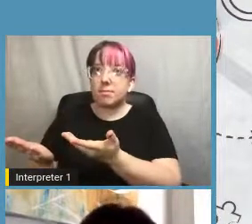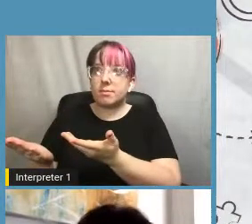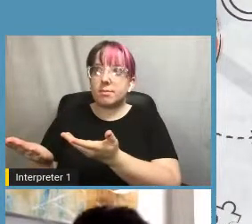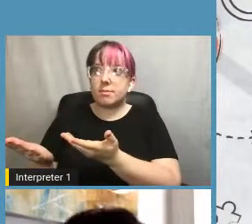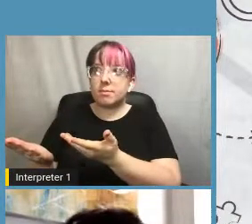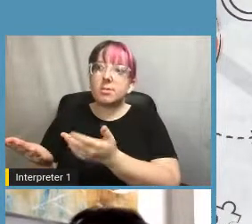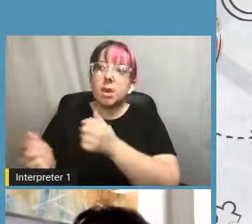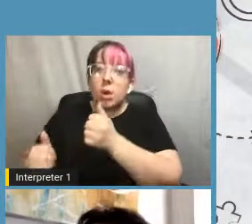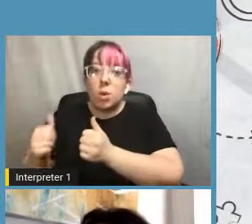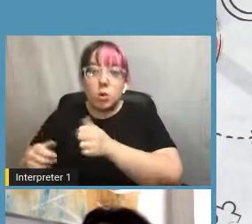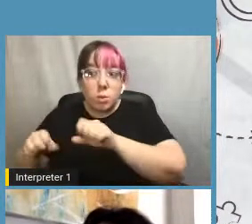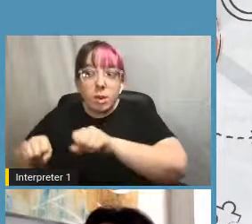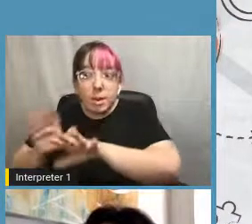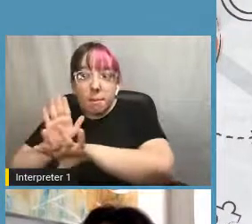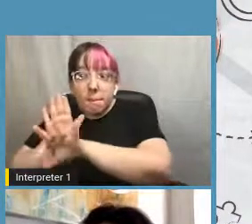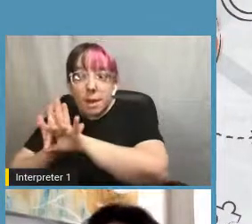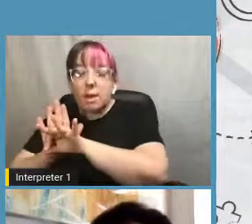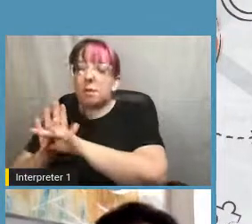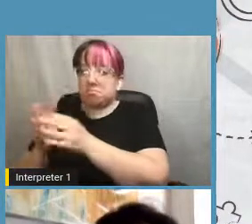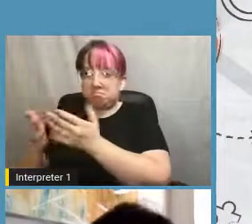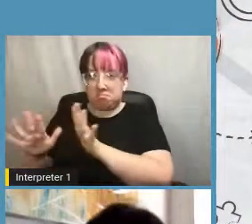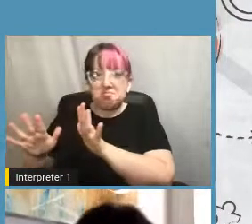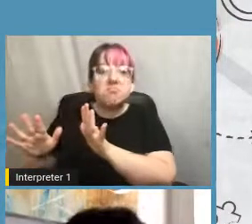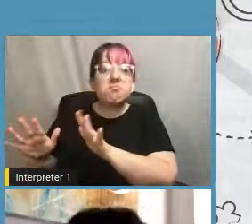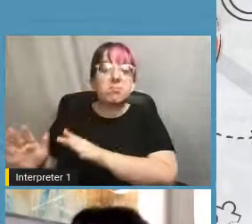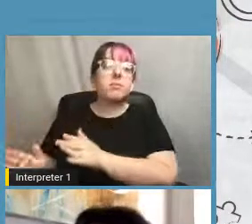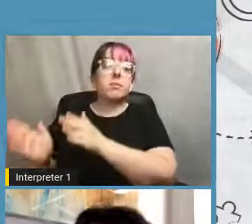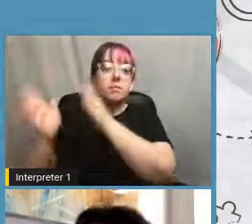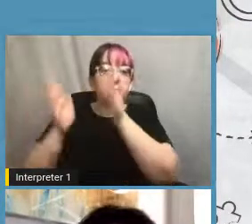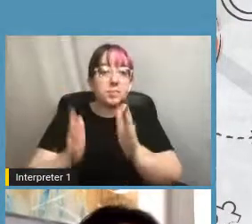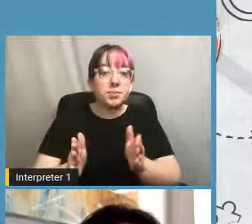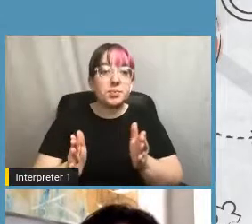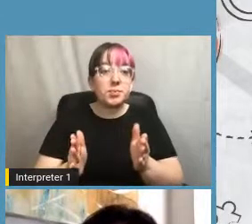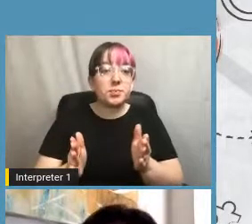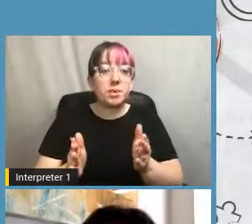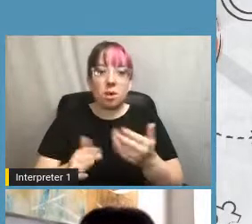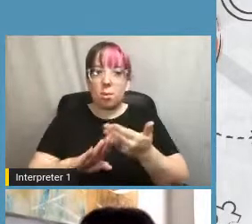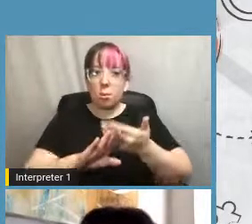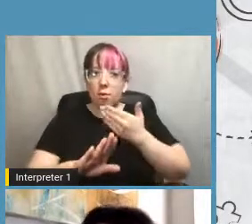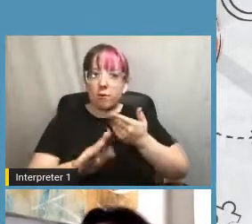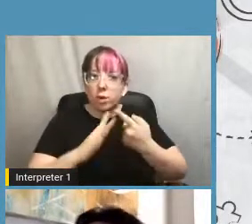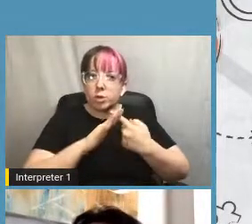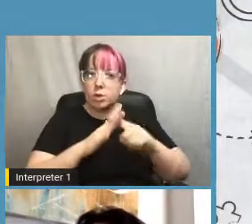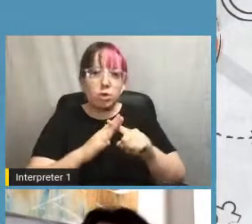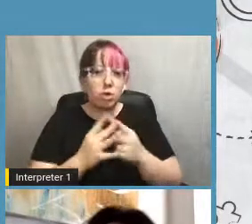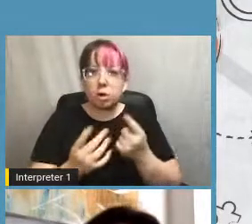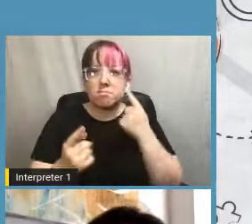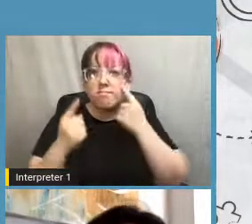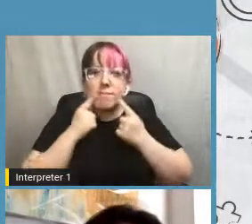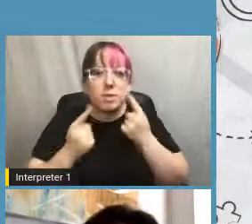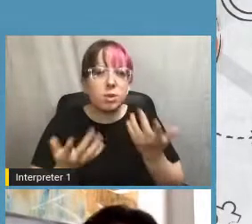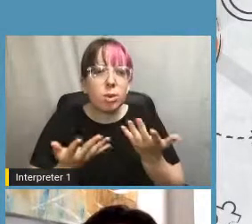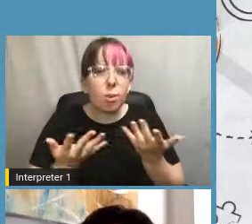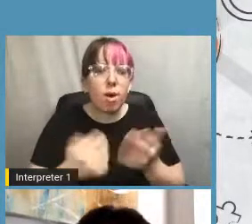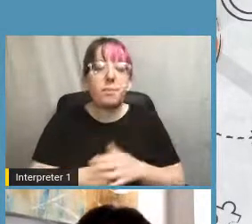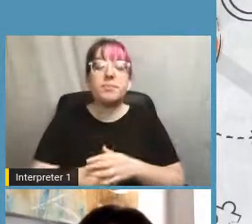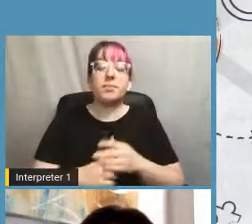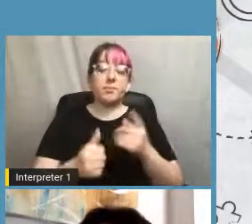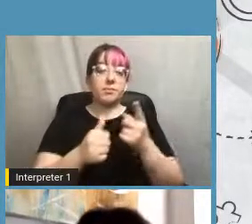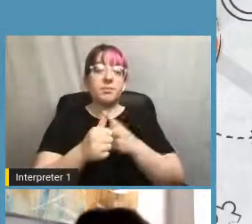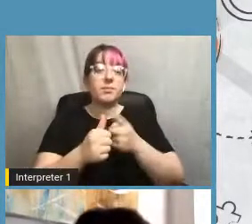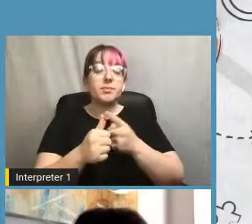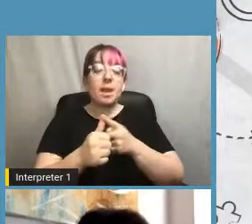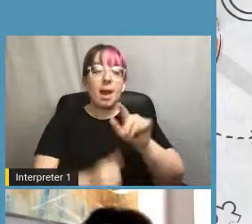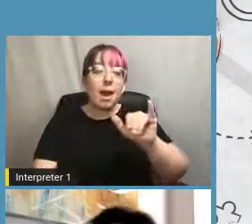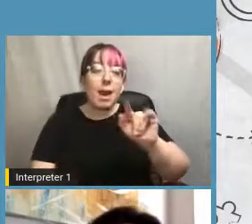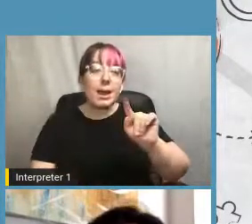which one you can choose, we're going to talk a little bit of what before you begin, what you need to consider. So first of all, if you have an IT person,